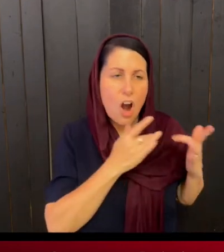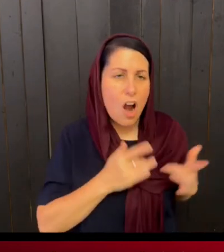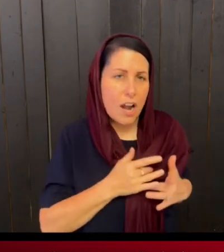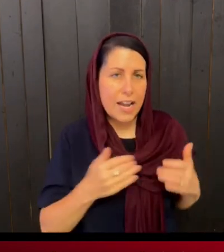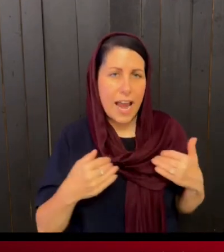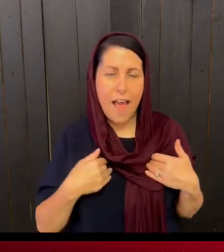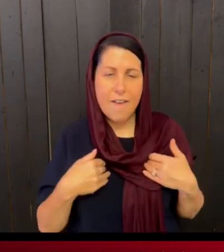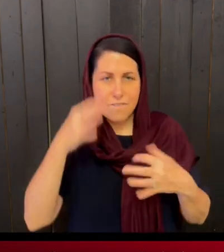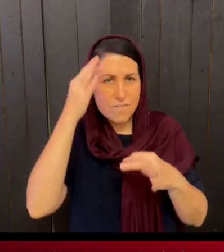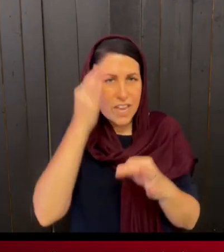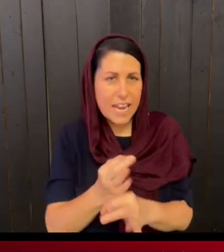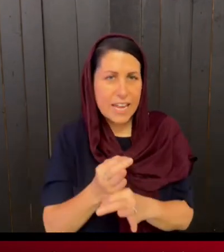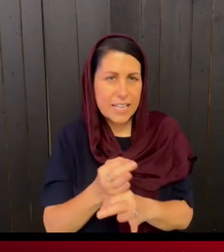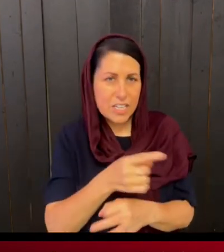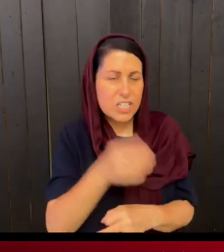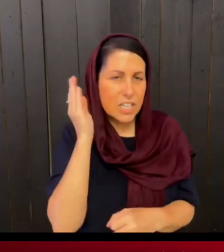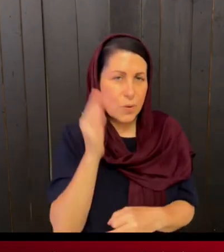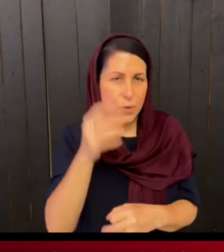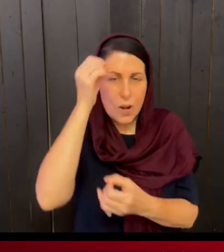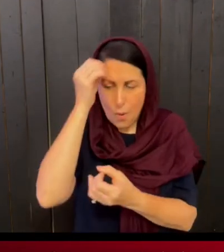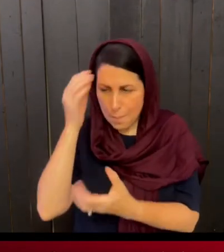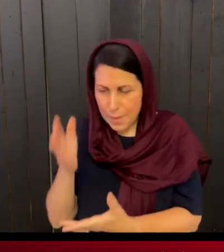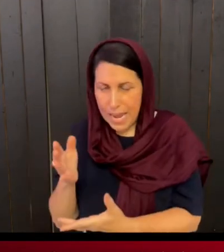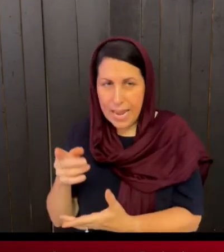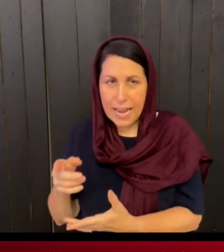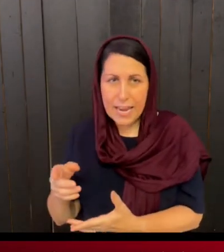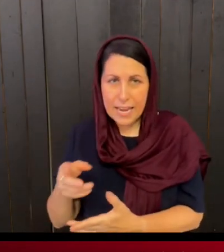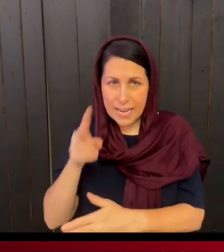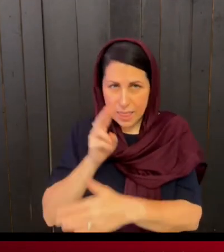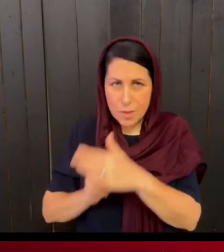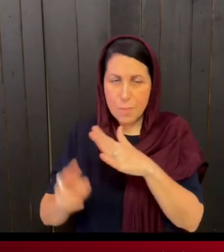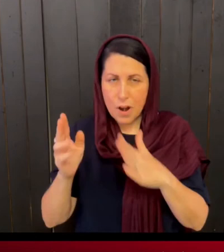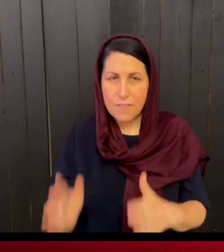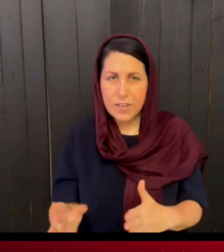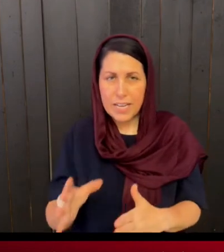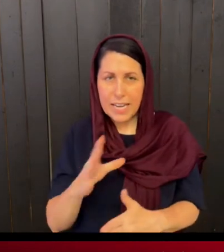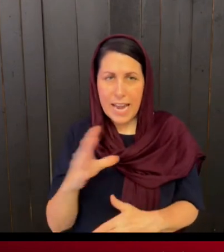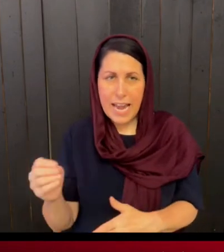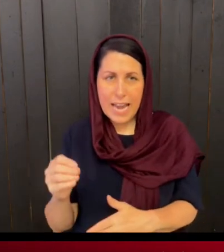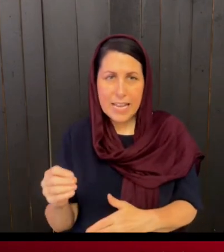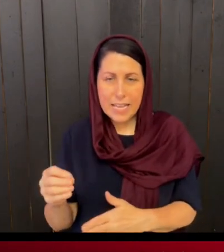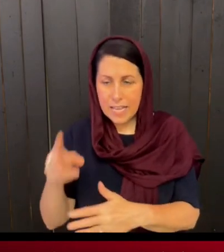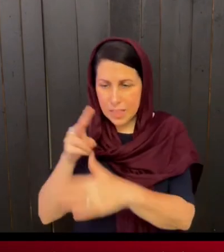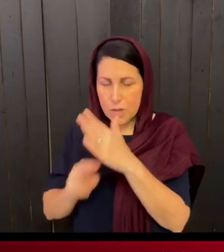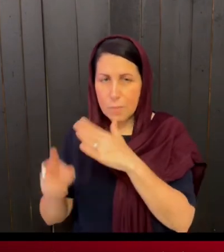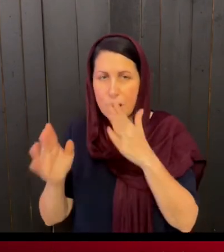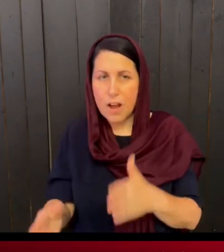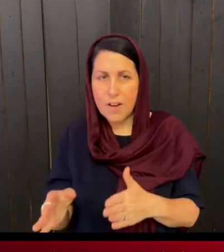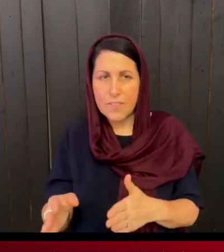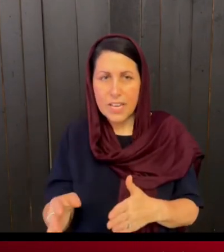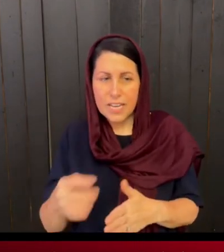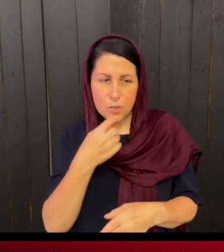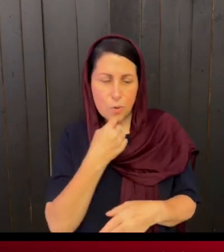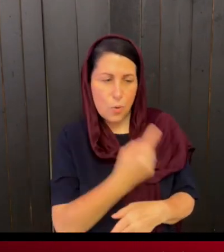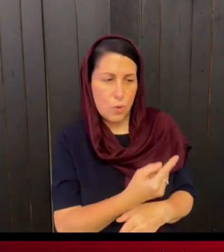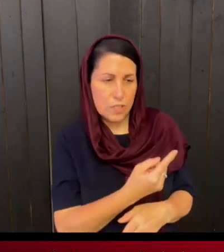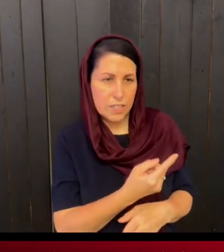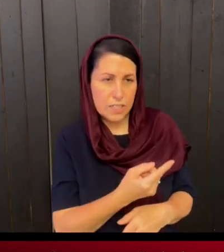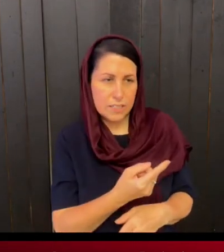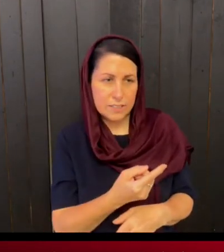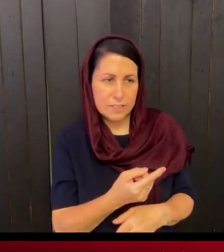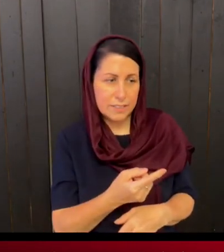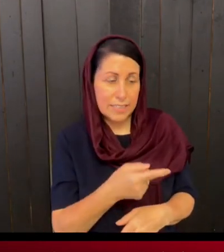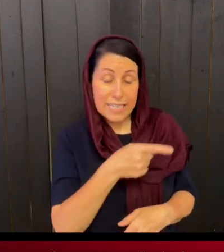would be obedient to this command. And so she had Elisha talk to her and give her this command. But she was